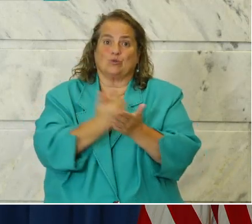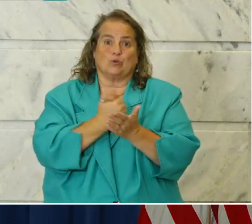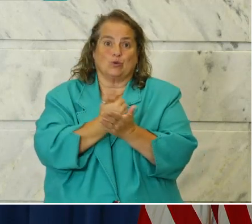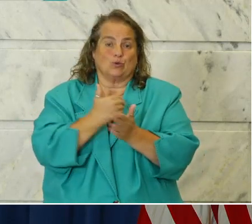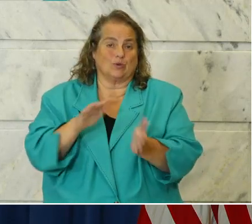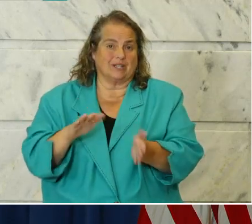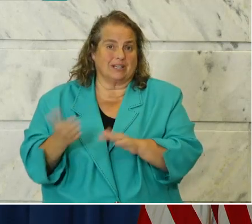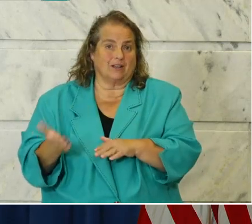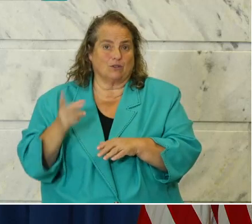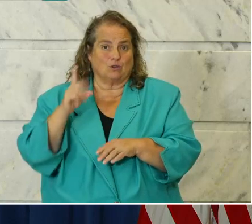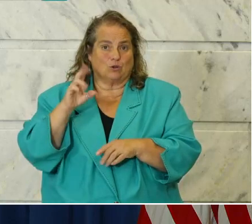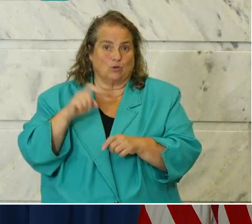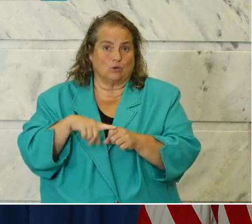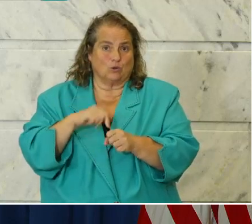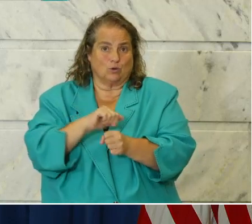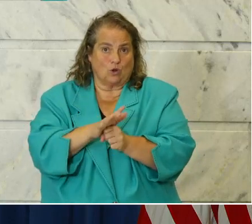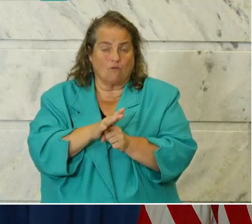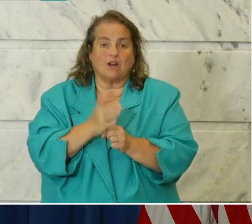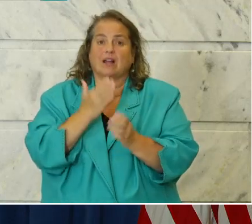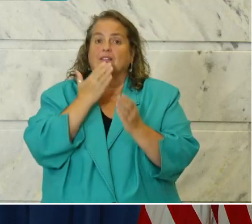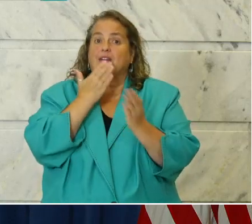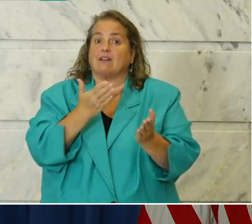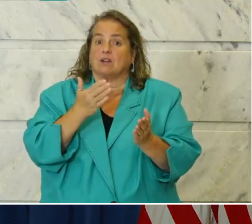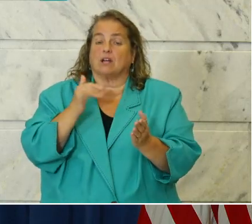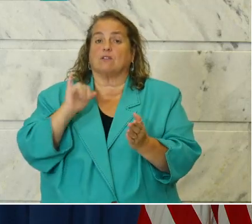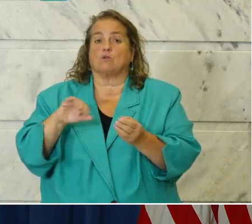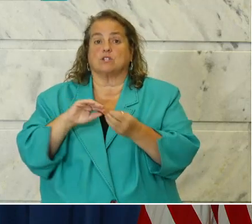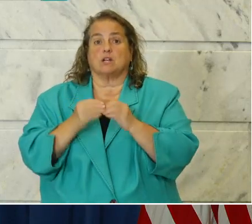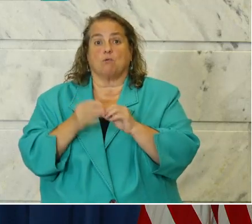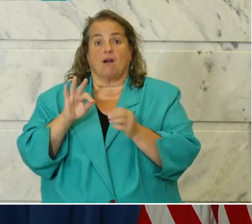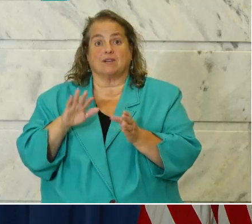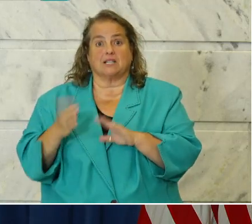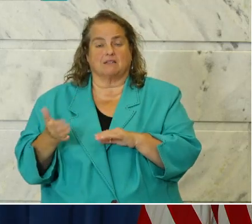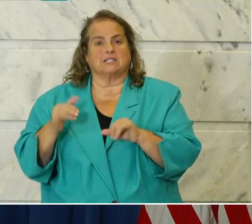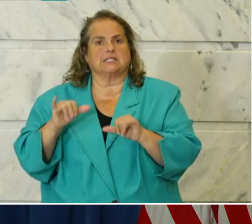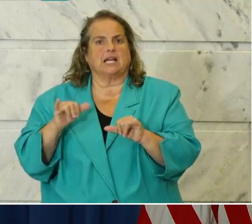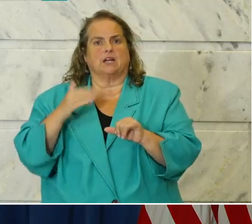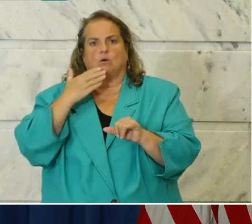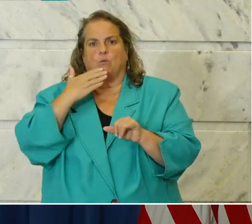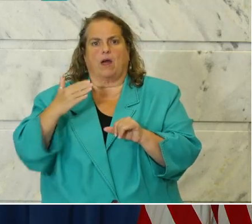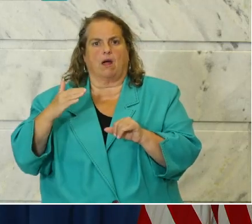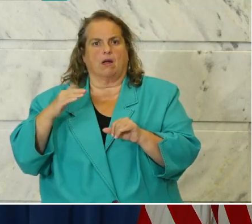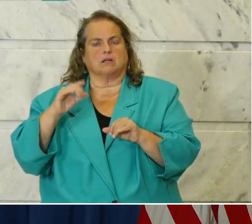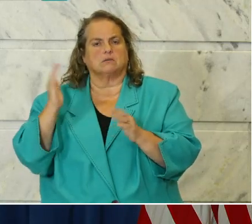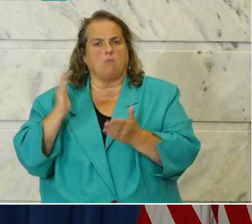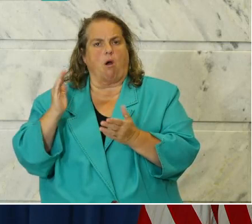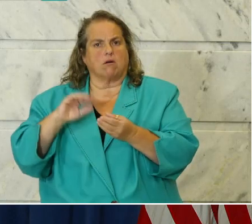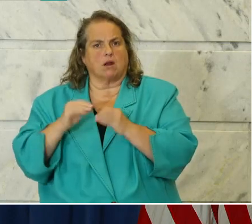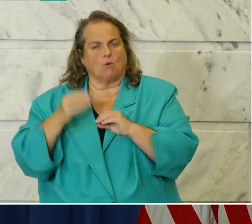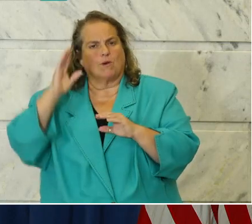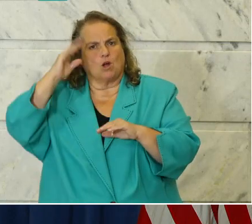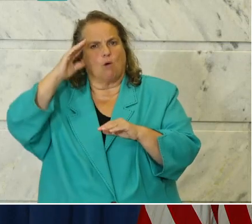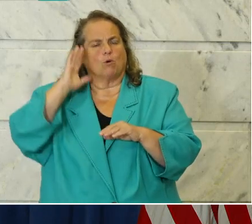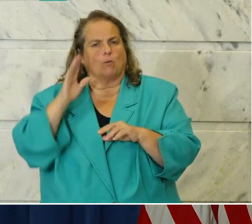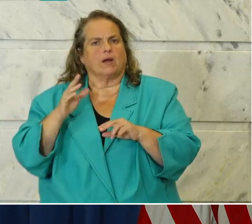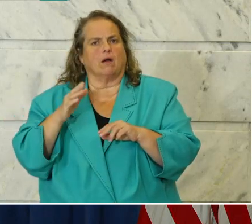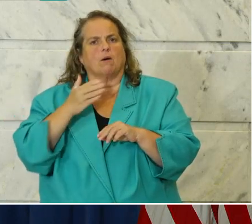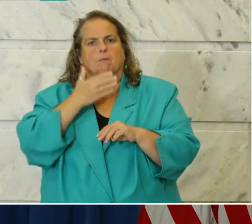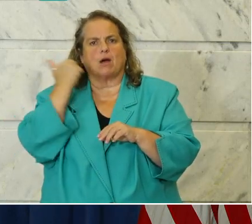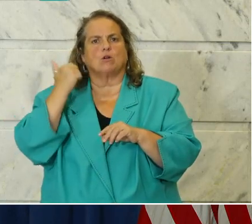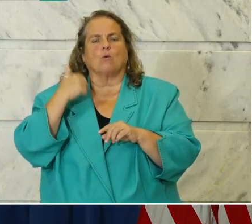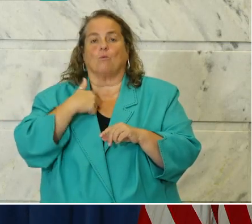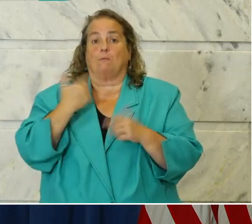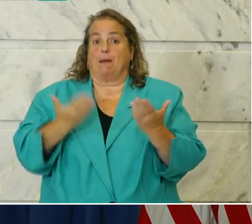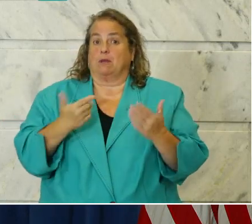to COVID-19. Thankfully, these numbers have stayed low. We hope we are getting even better at treating